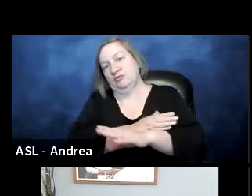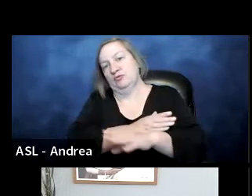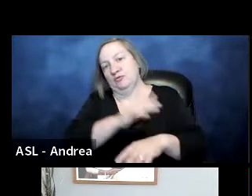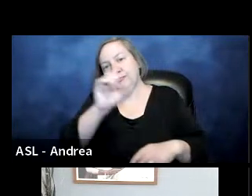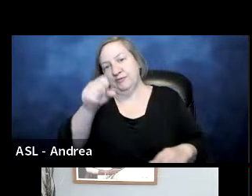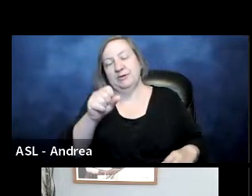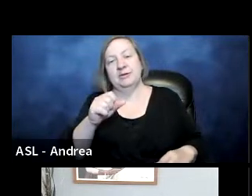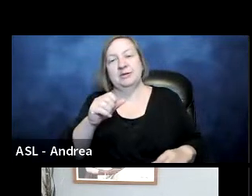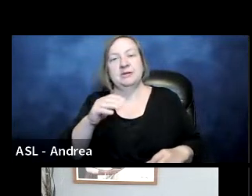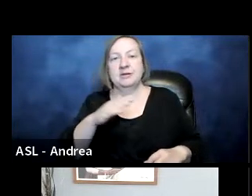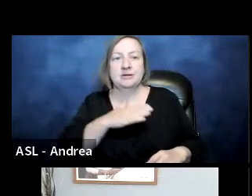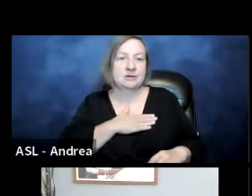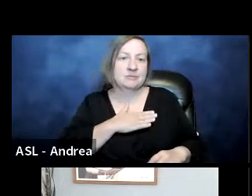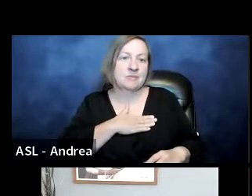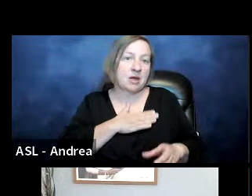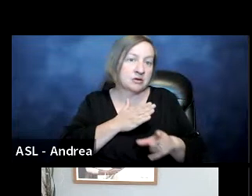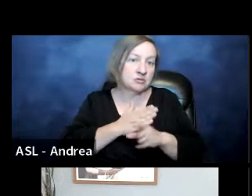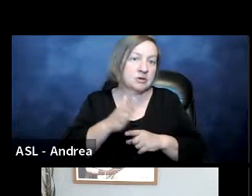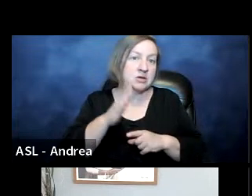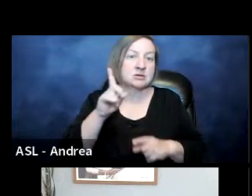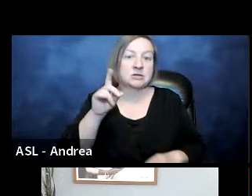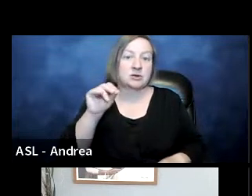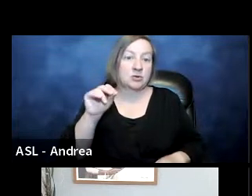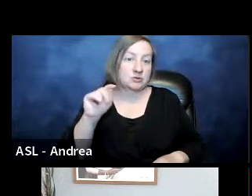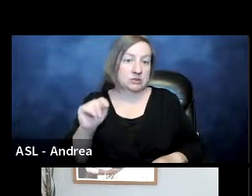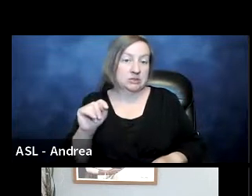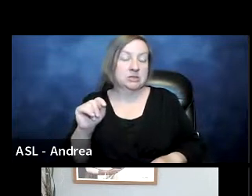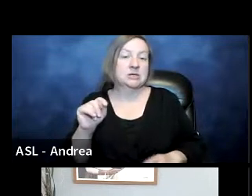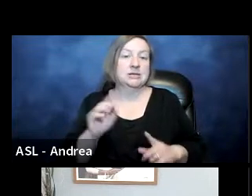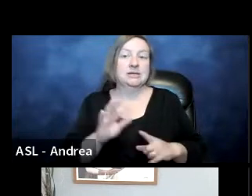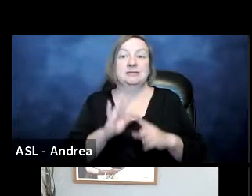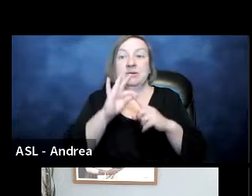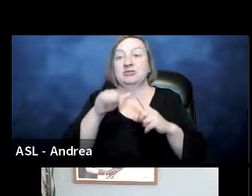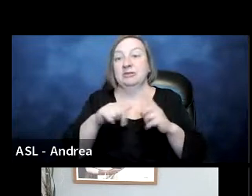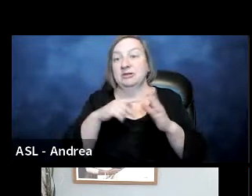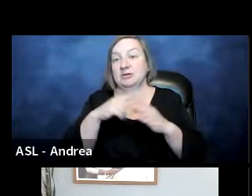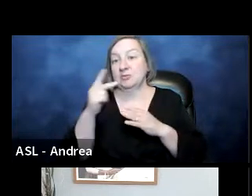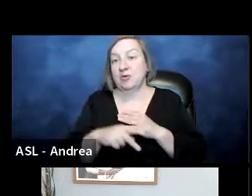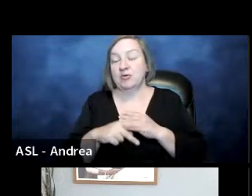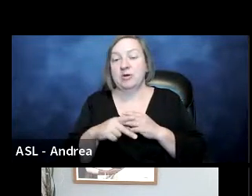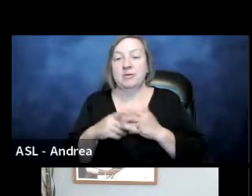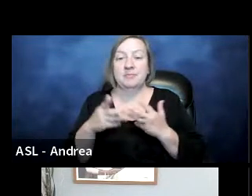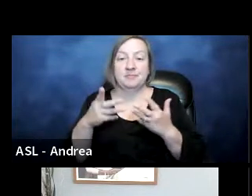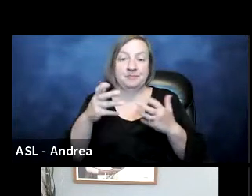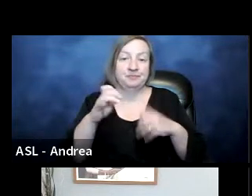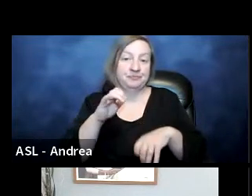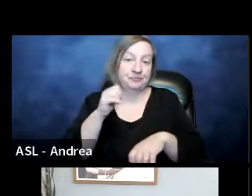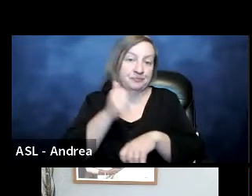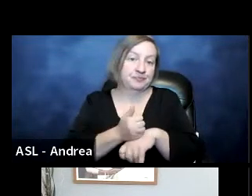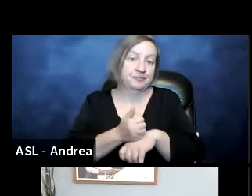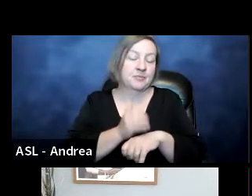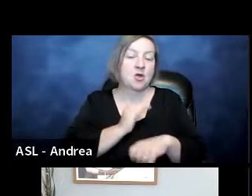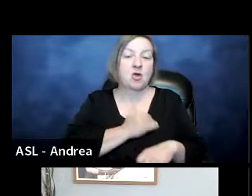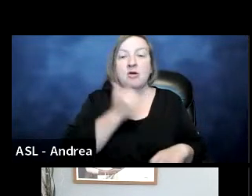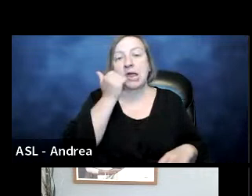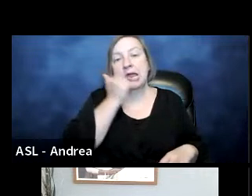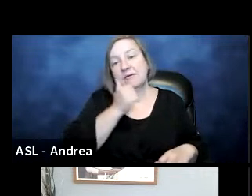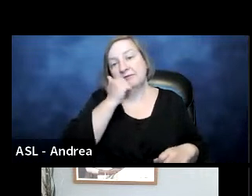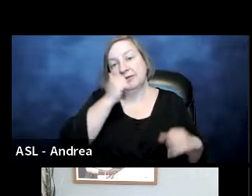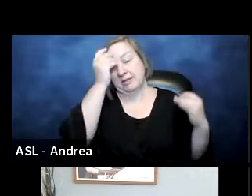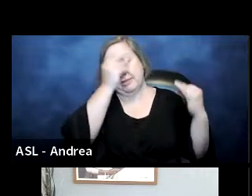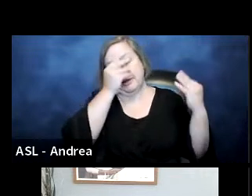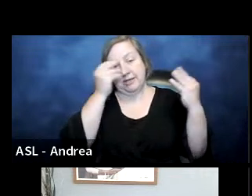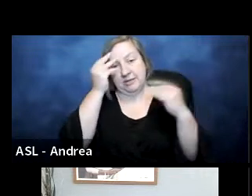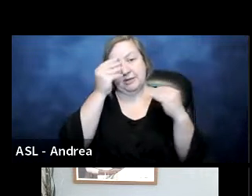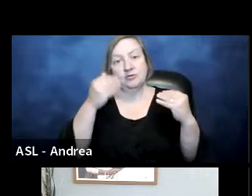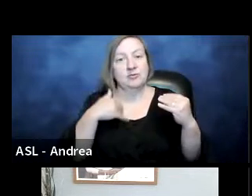my career as the DOT is, I think, especially with this program, putting that in our everyday thinking to have